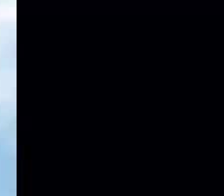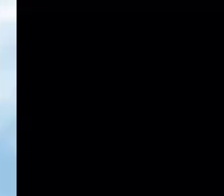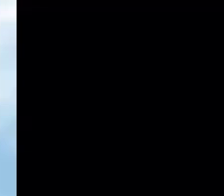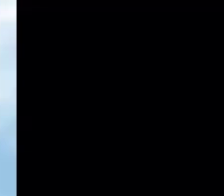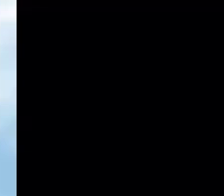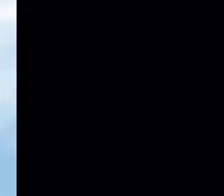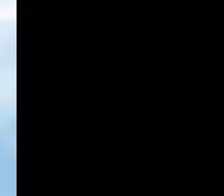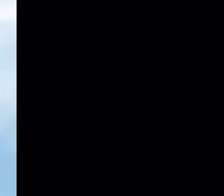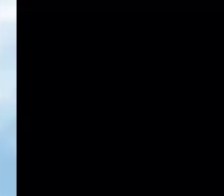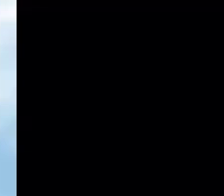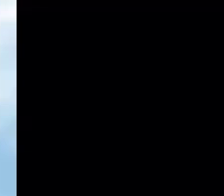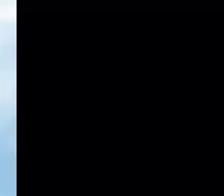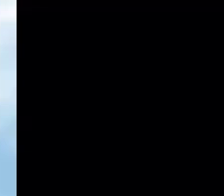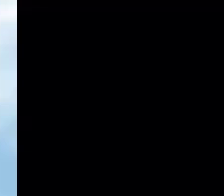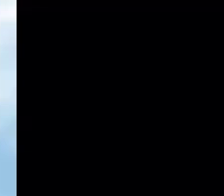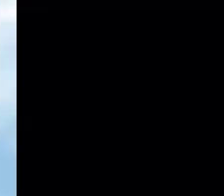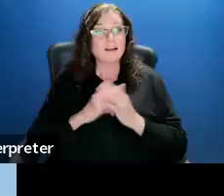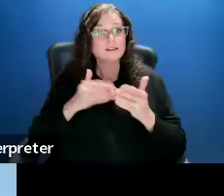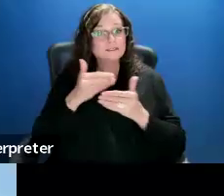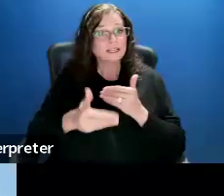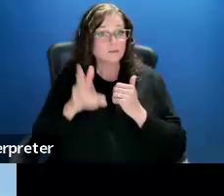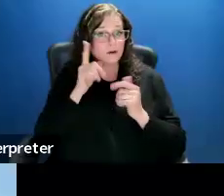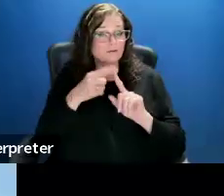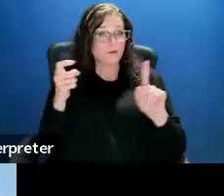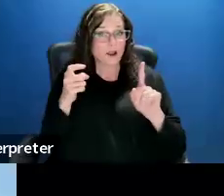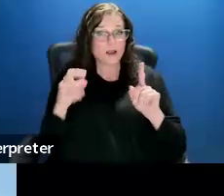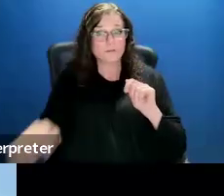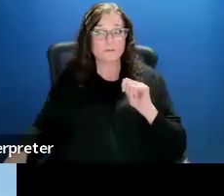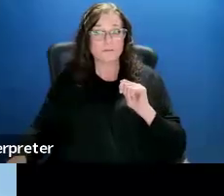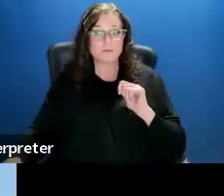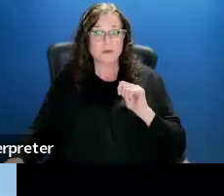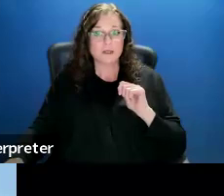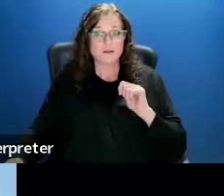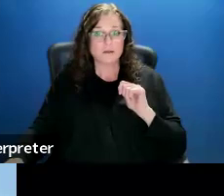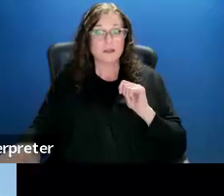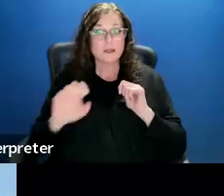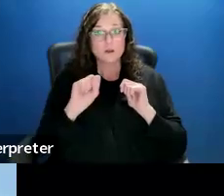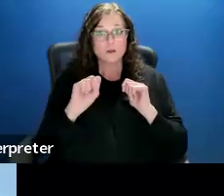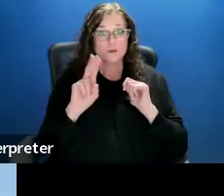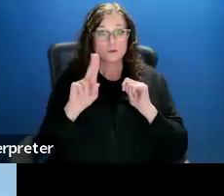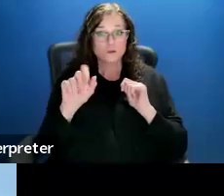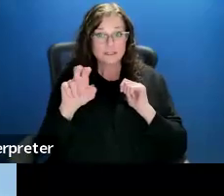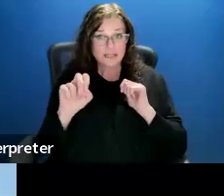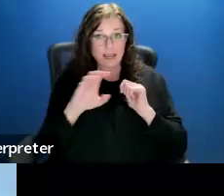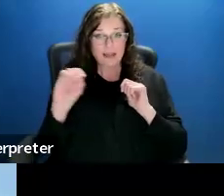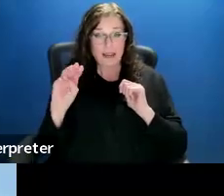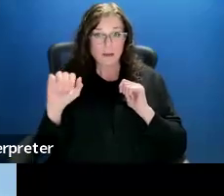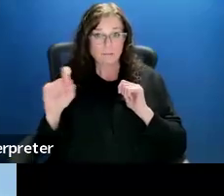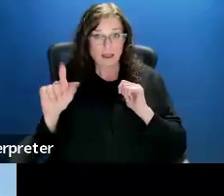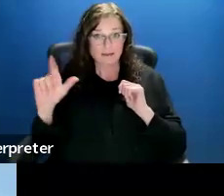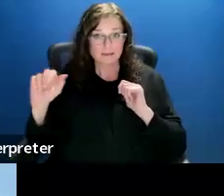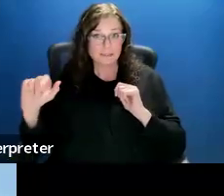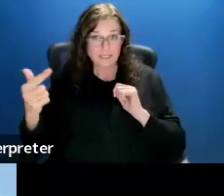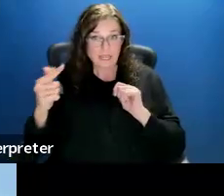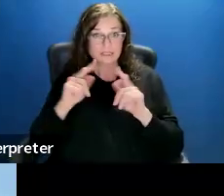Thank you so much. Next, we will hear from Suzanne and Max Lang. Suzanne and Max are the team